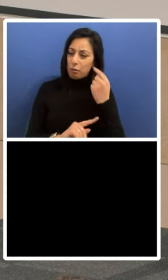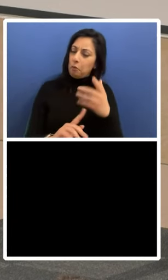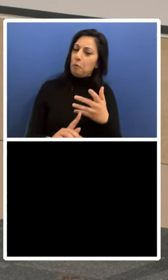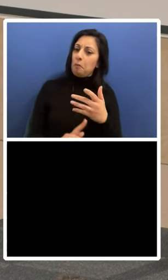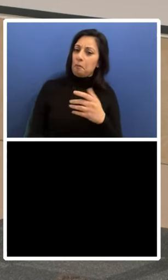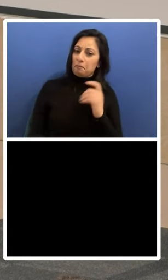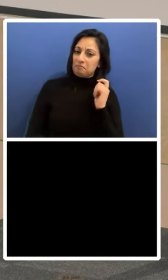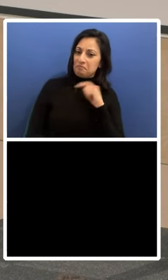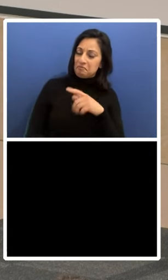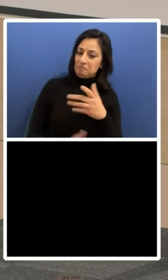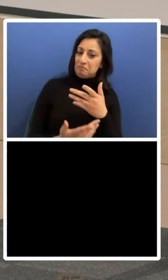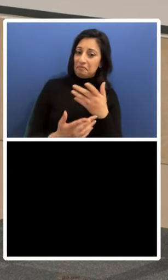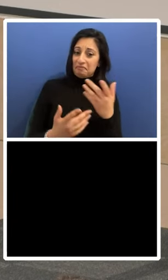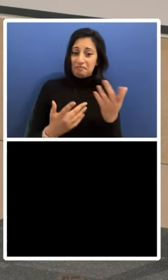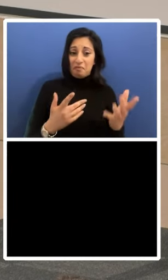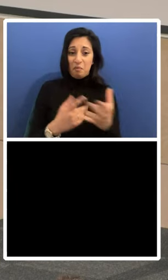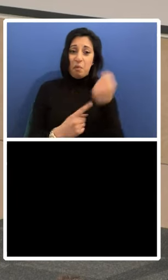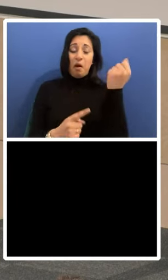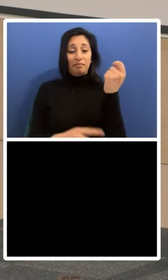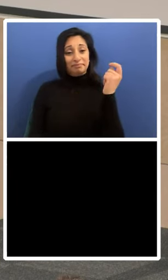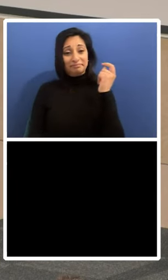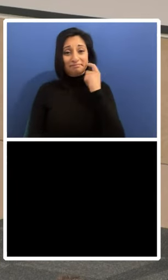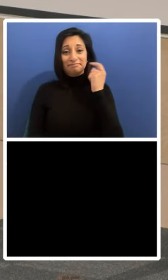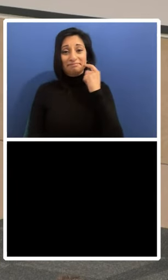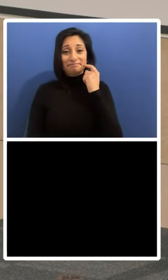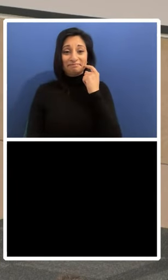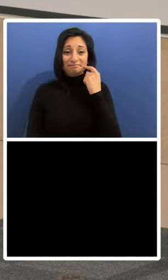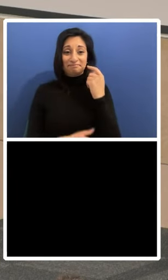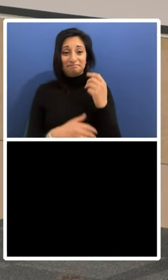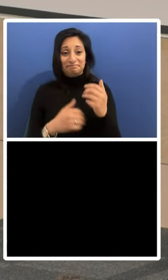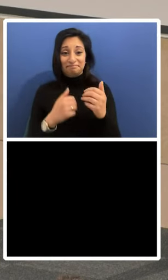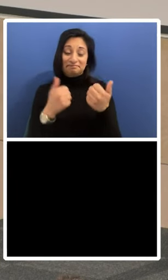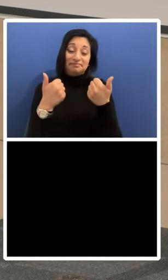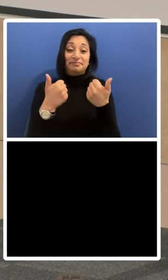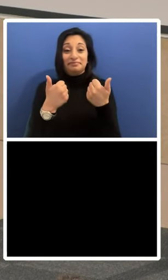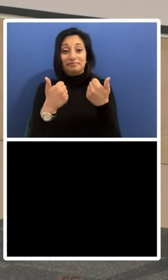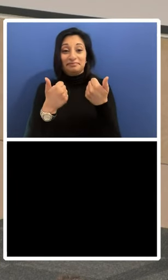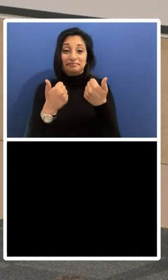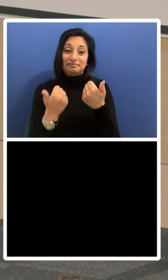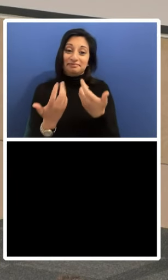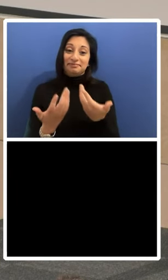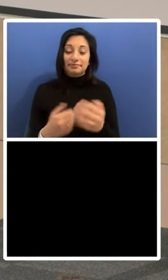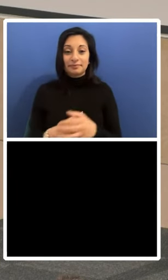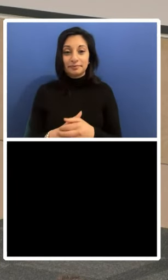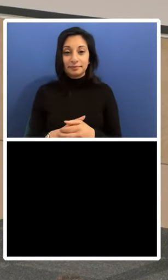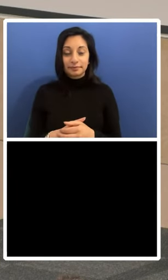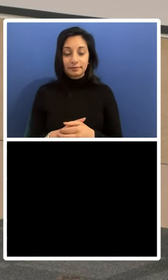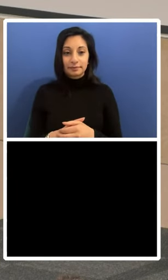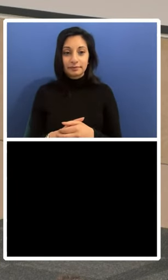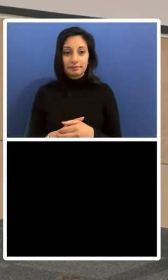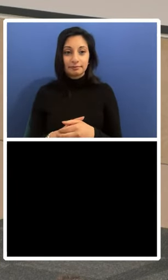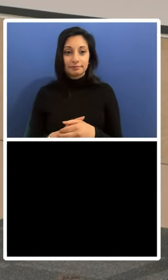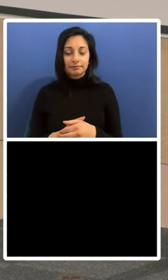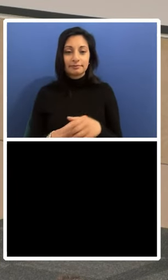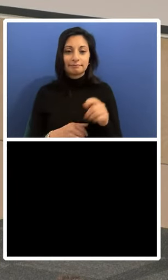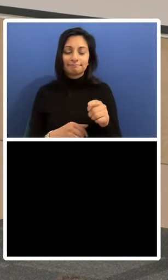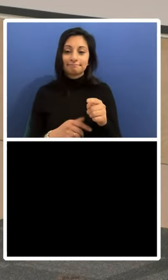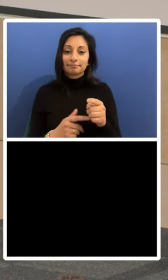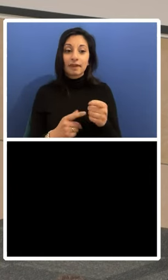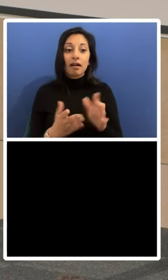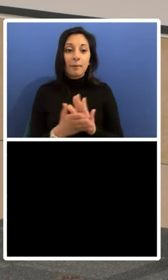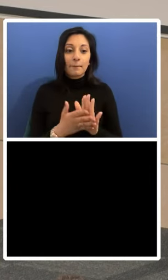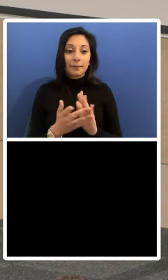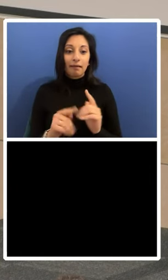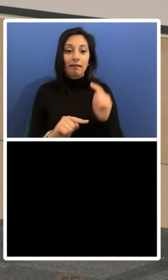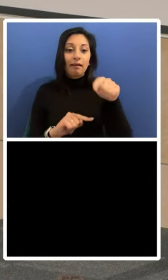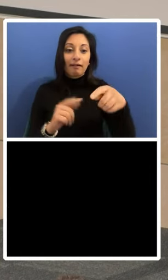I just won the game really easily, which is kind of a great metaphor for the way that LSE works and the way that economics works. But then that got me into the final.